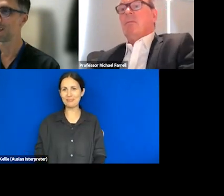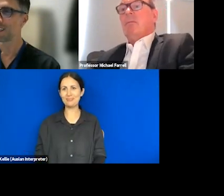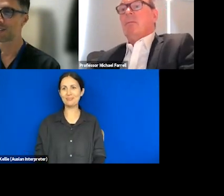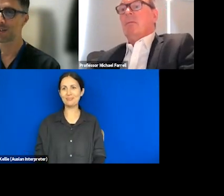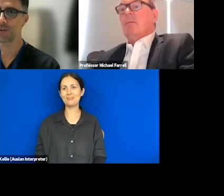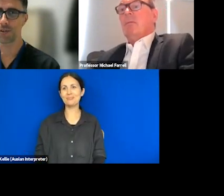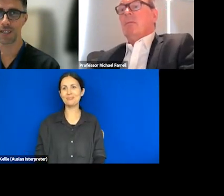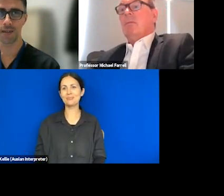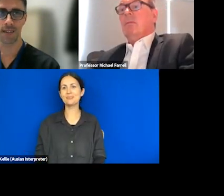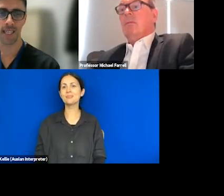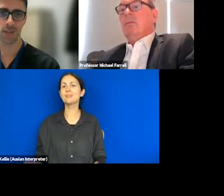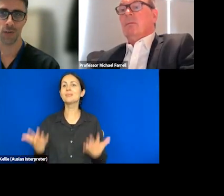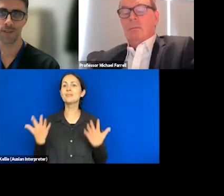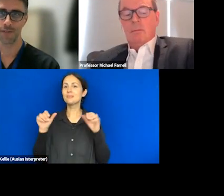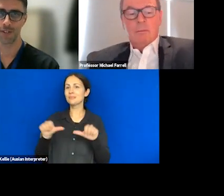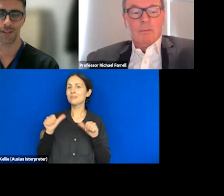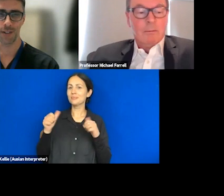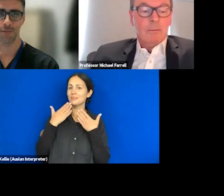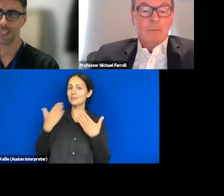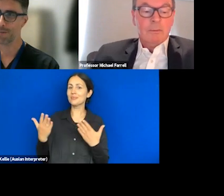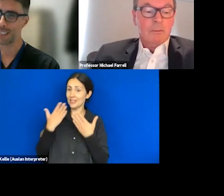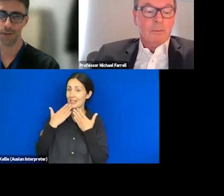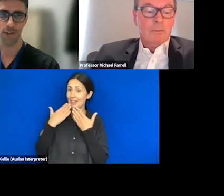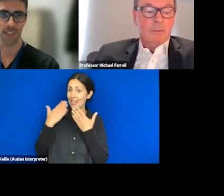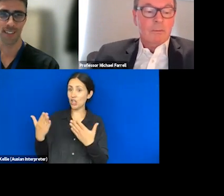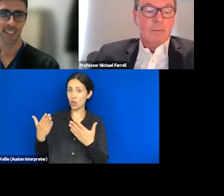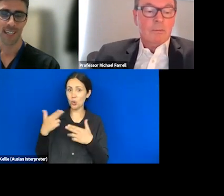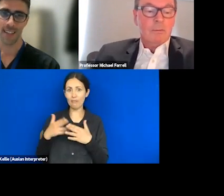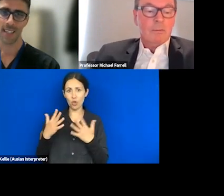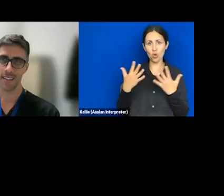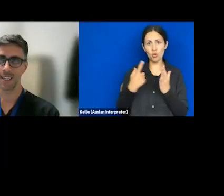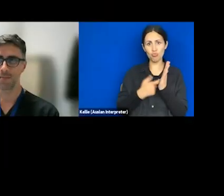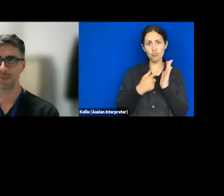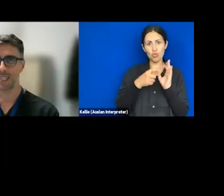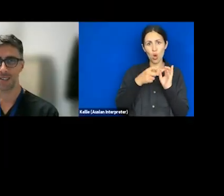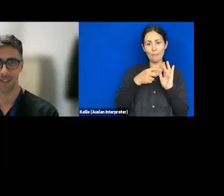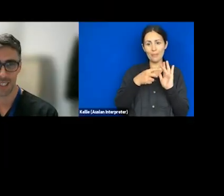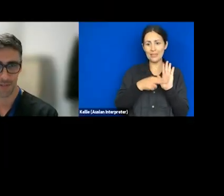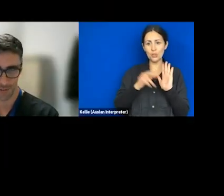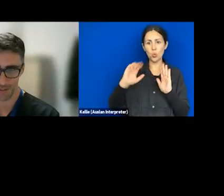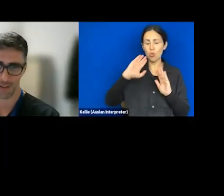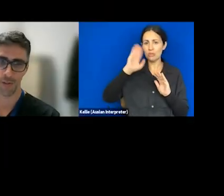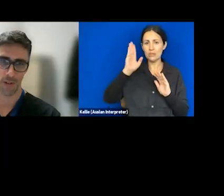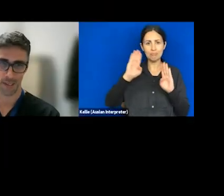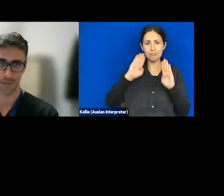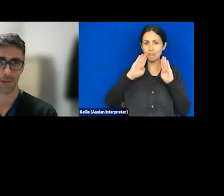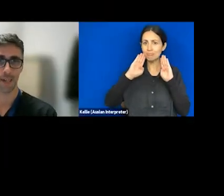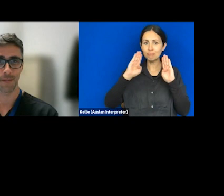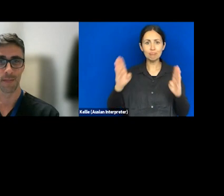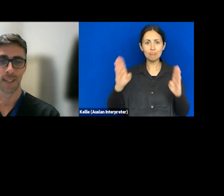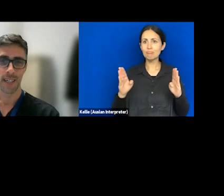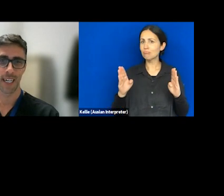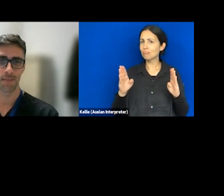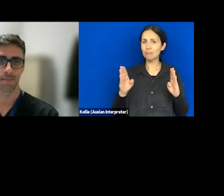And thanks, Robin, for a really great talk. And I think it sets the scene for a lot of what I'm going to talk